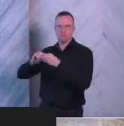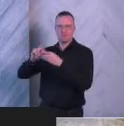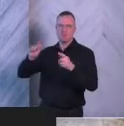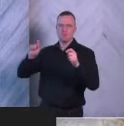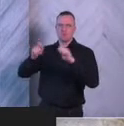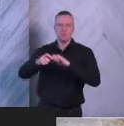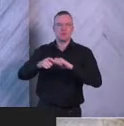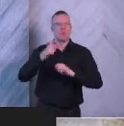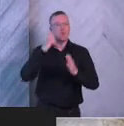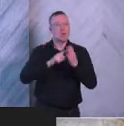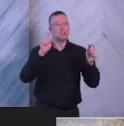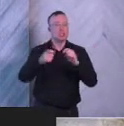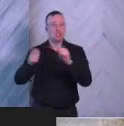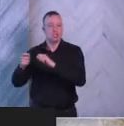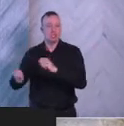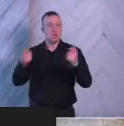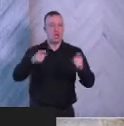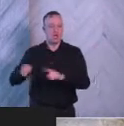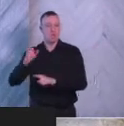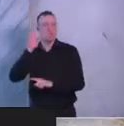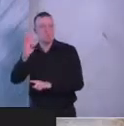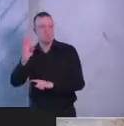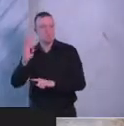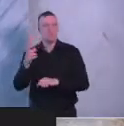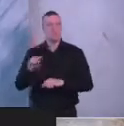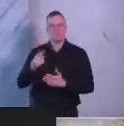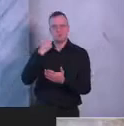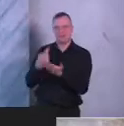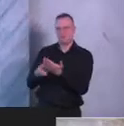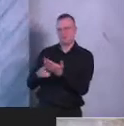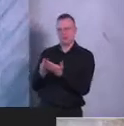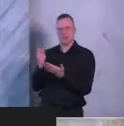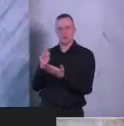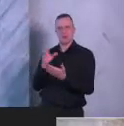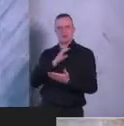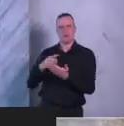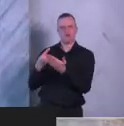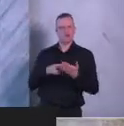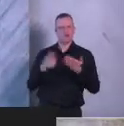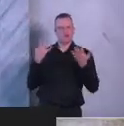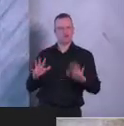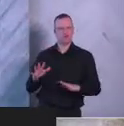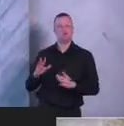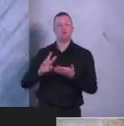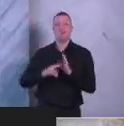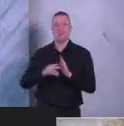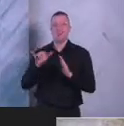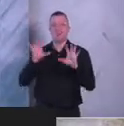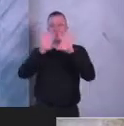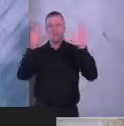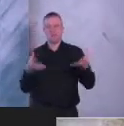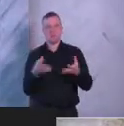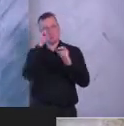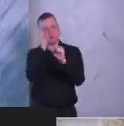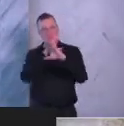of changes coming, and we had that conversation last week on council. And so it's within that framework that I have